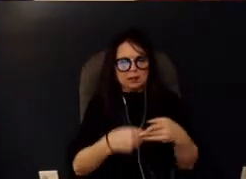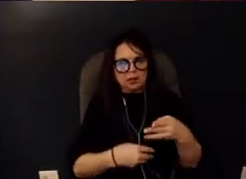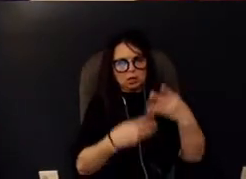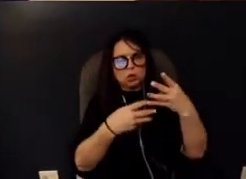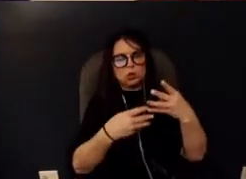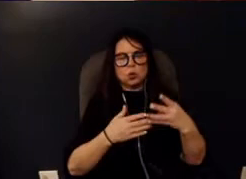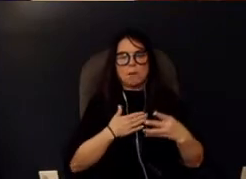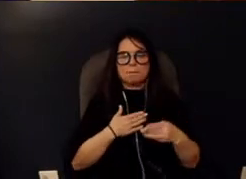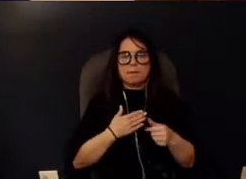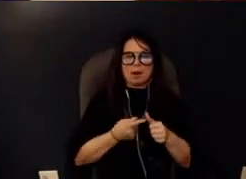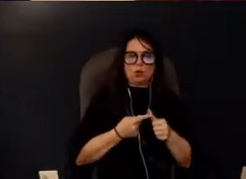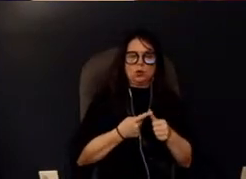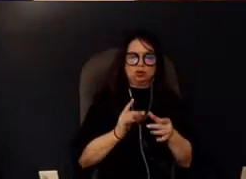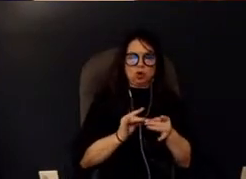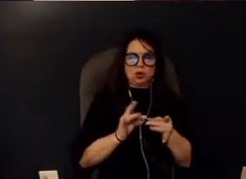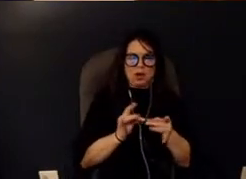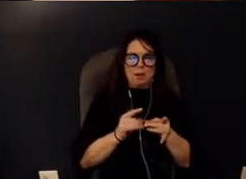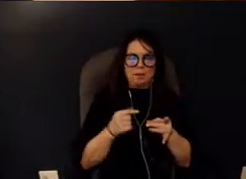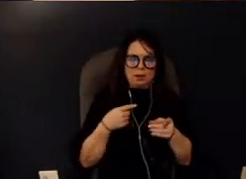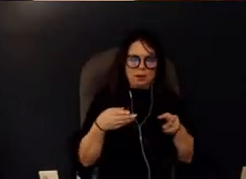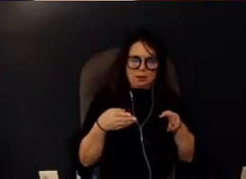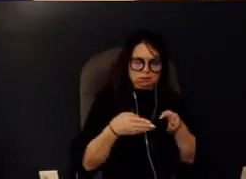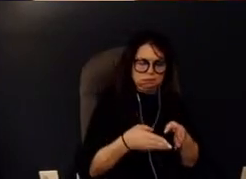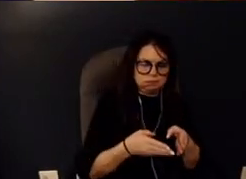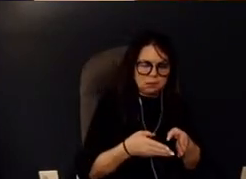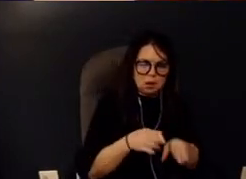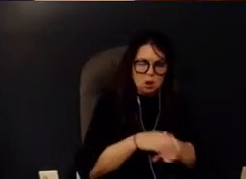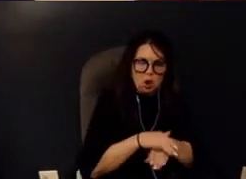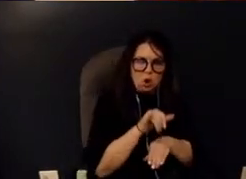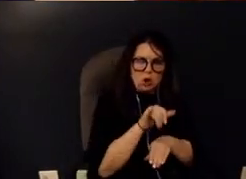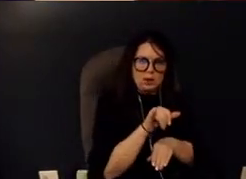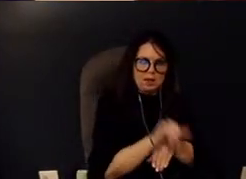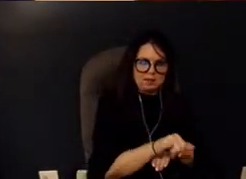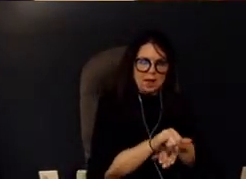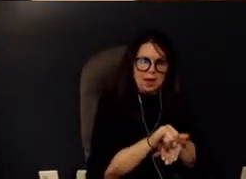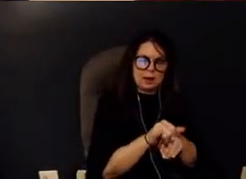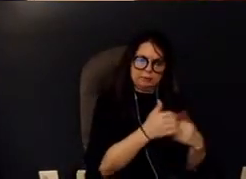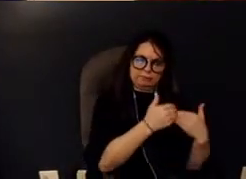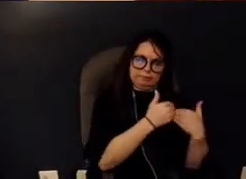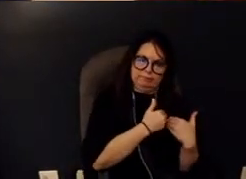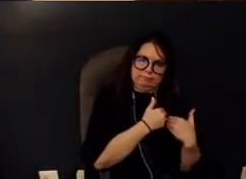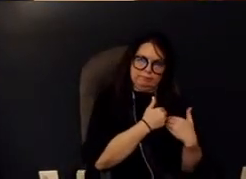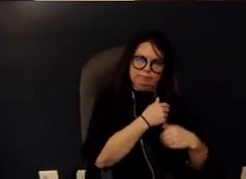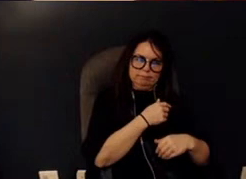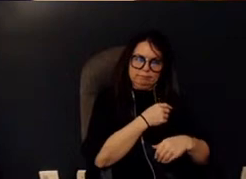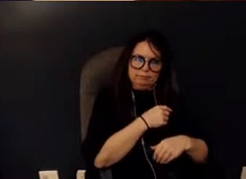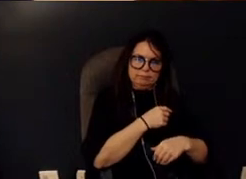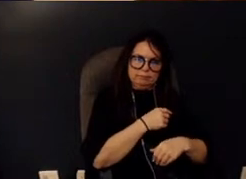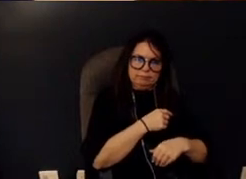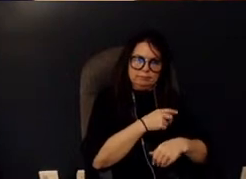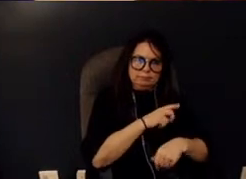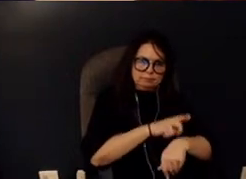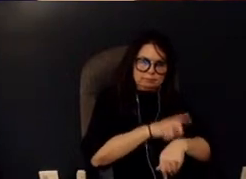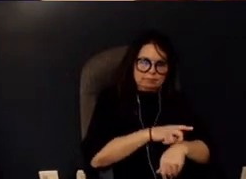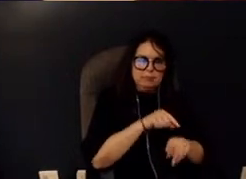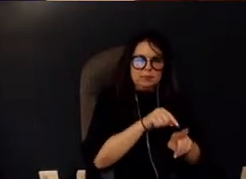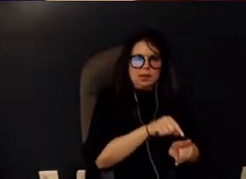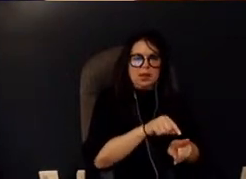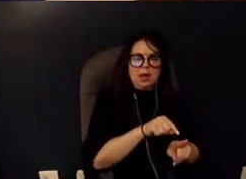very focused on the task at hand, but I'm noticing that we've gotten significantly off topic, so I thought I would just sort of address this a little